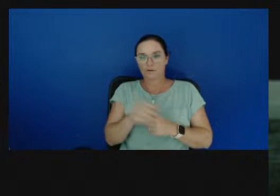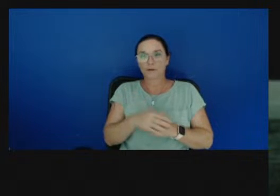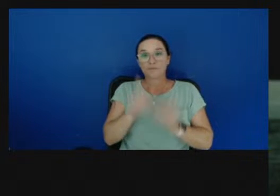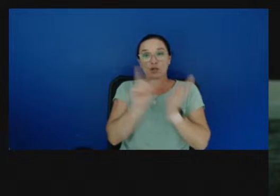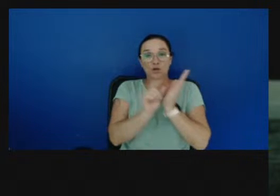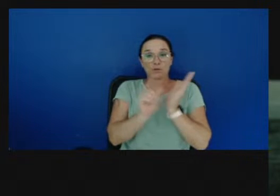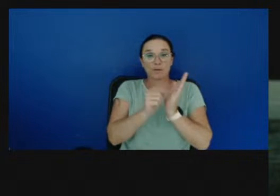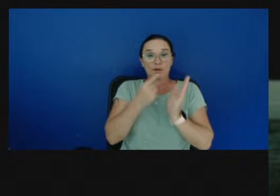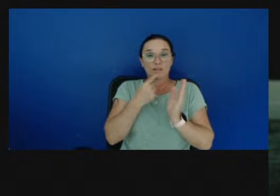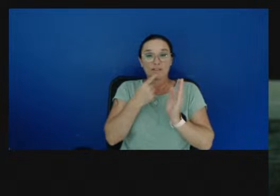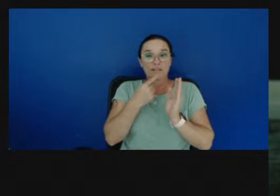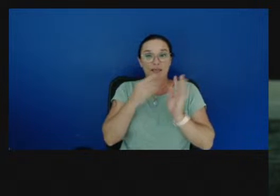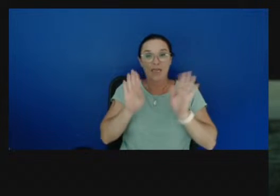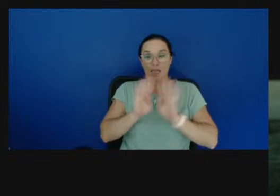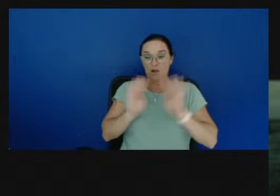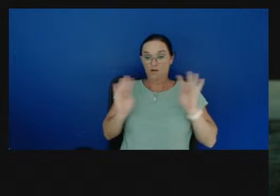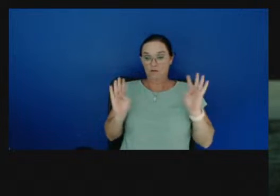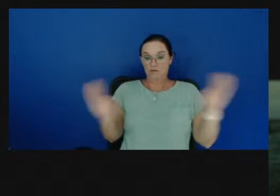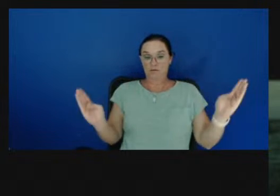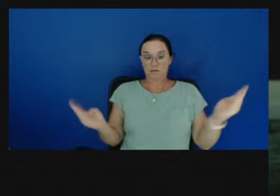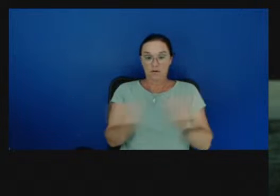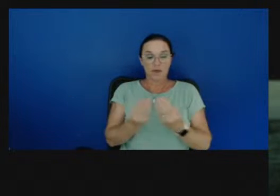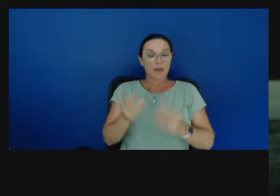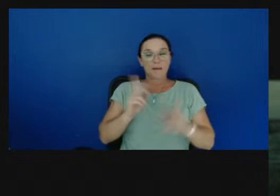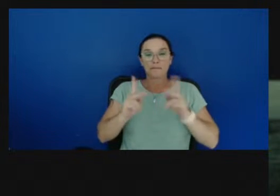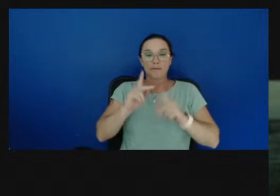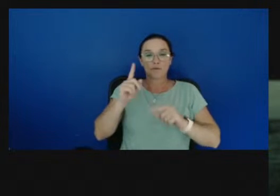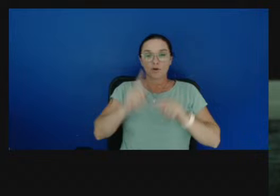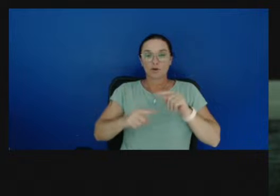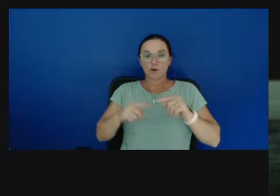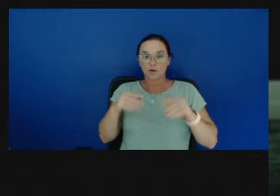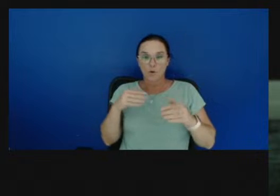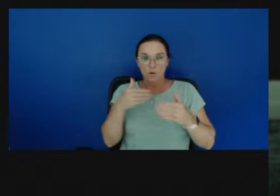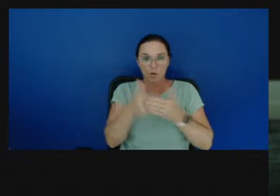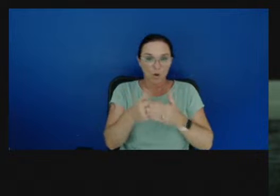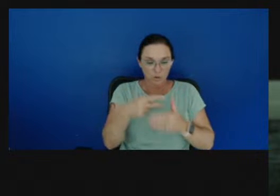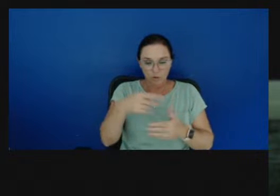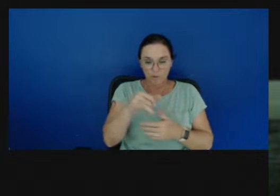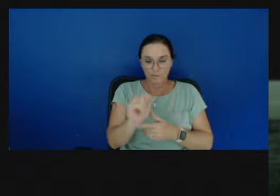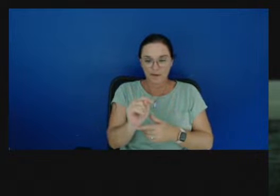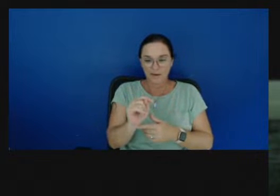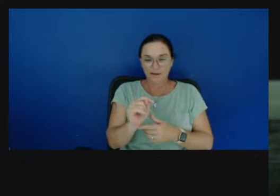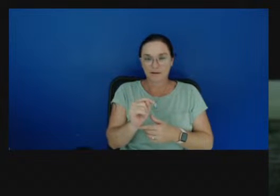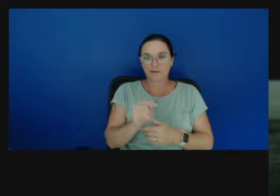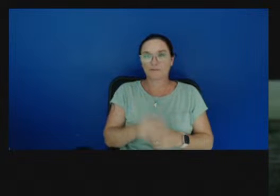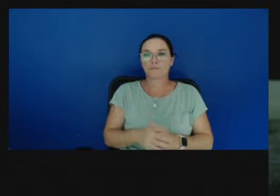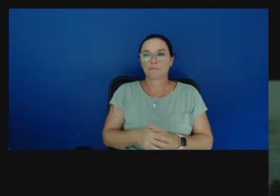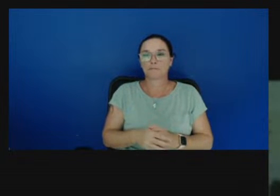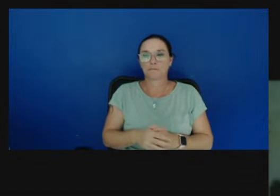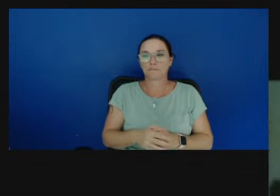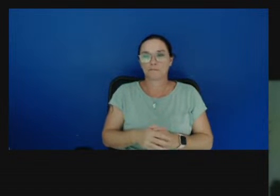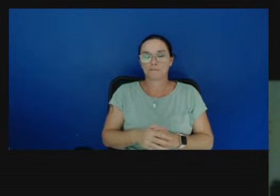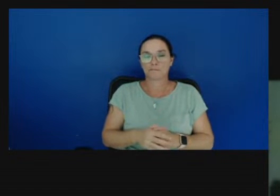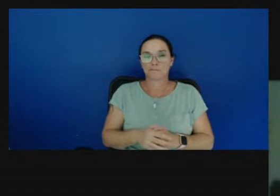walled up and absolutely no one would be allowed near the pit, or so Bowles thought.